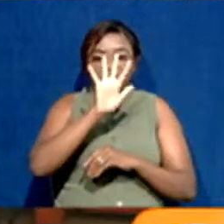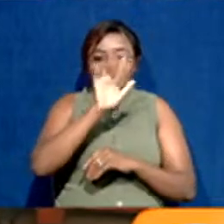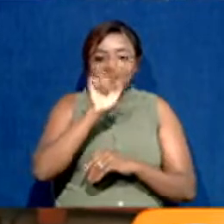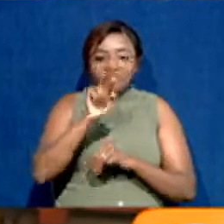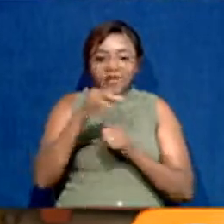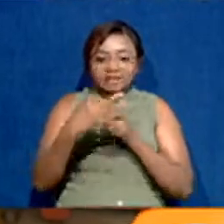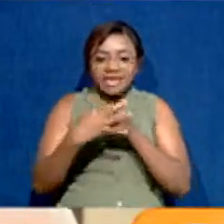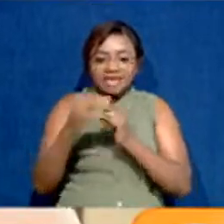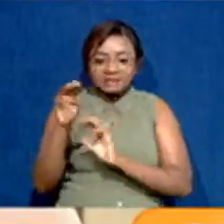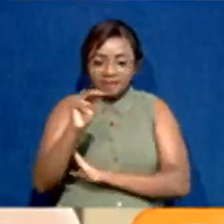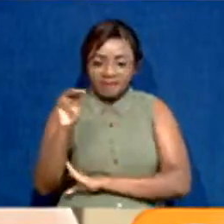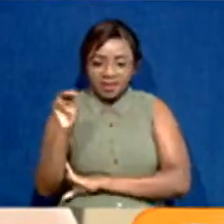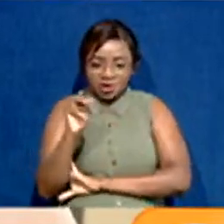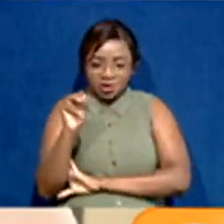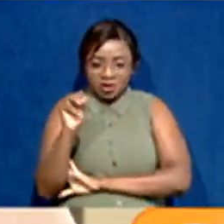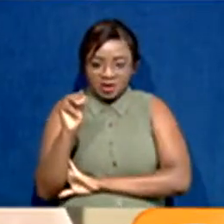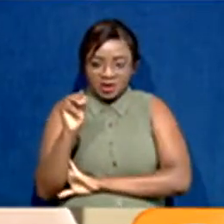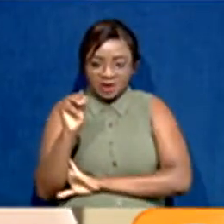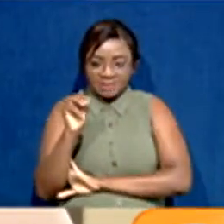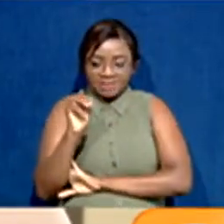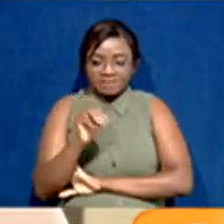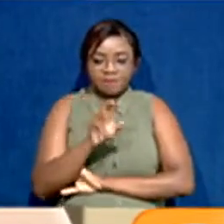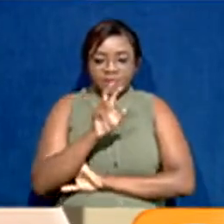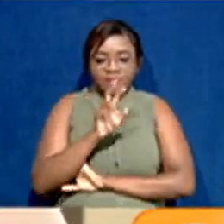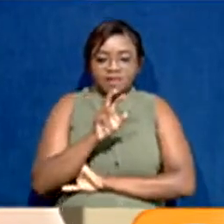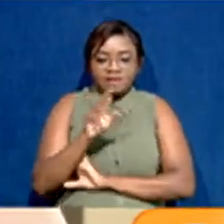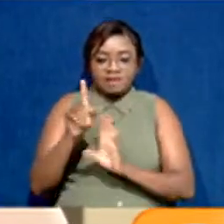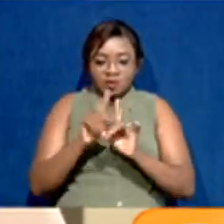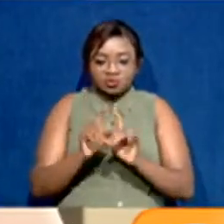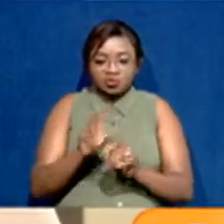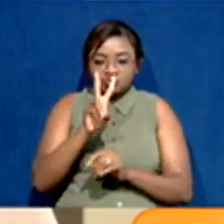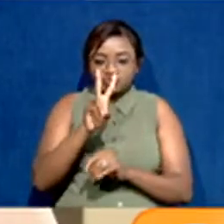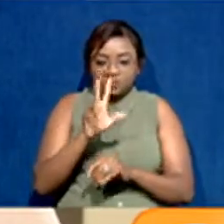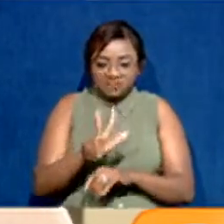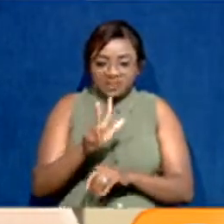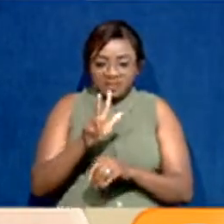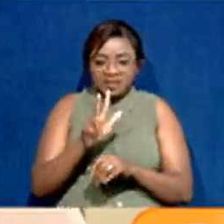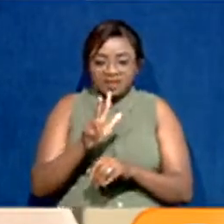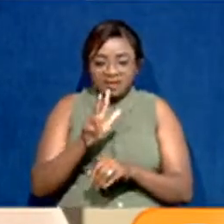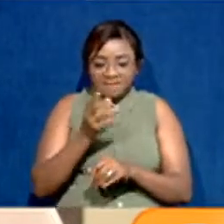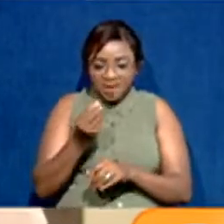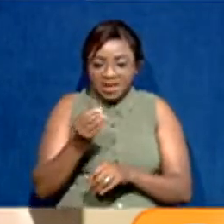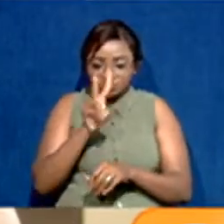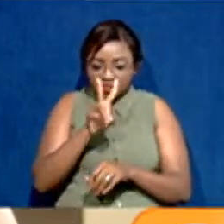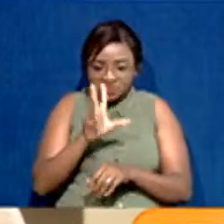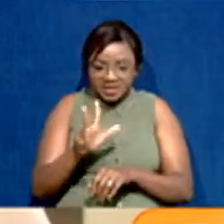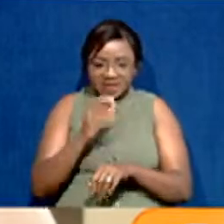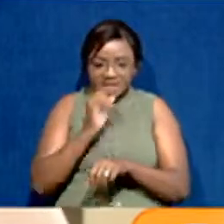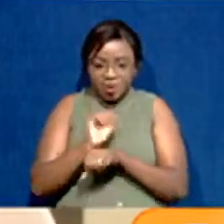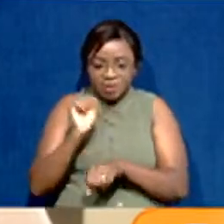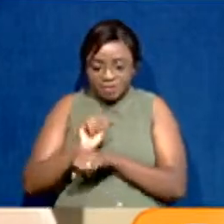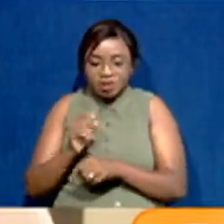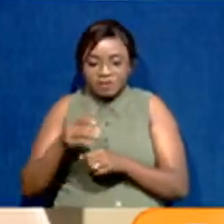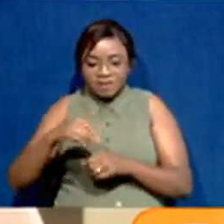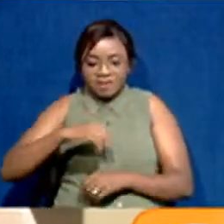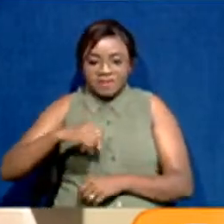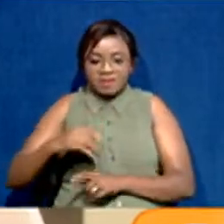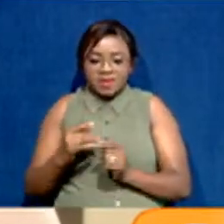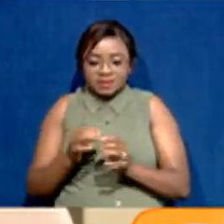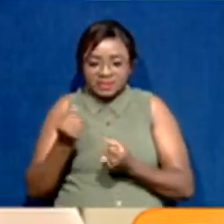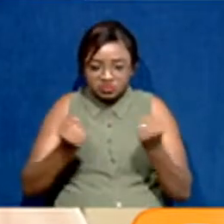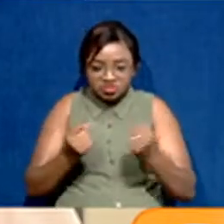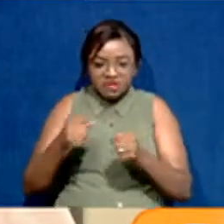million and with a 23 shillings per kilometer pay as you drive. But the bus that we are now moving forward with, which will be